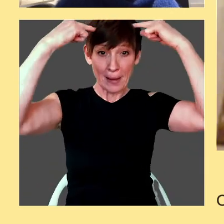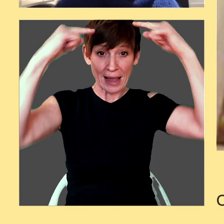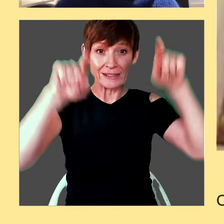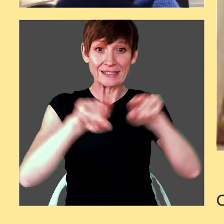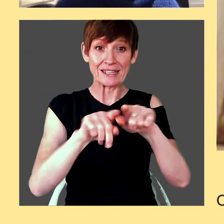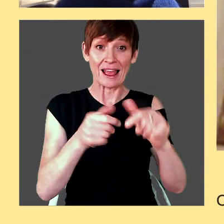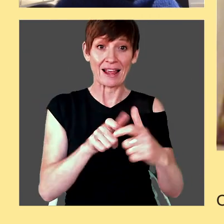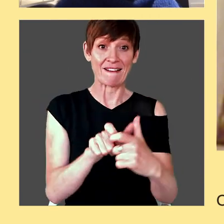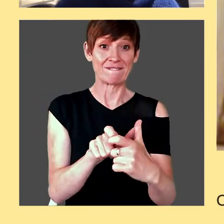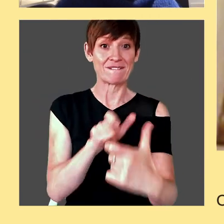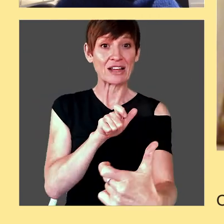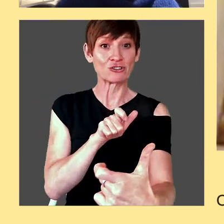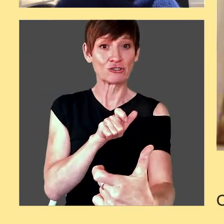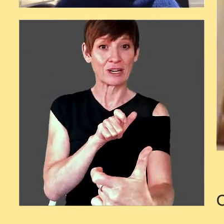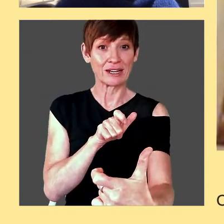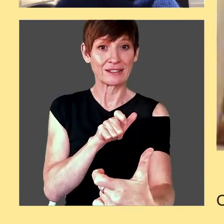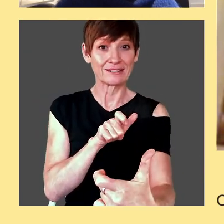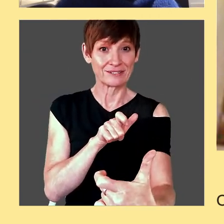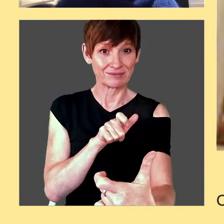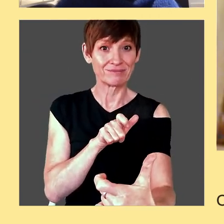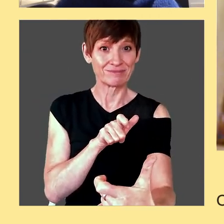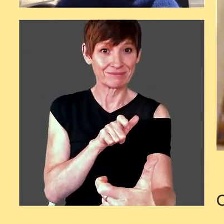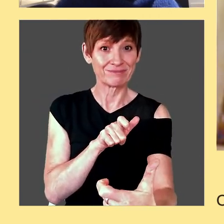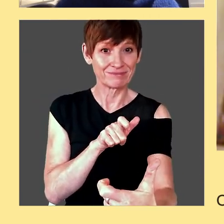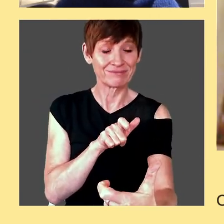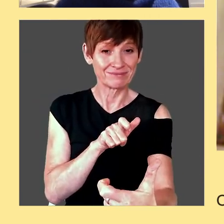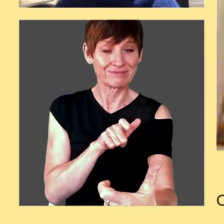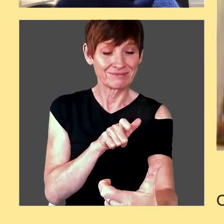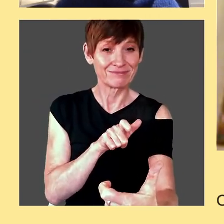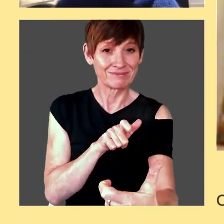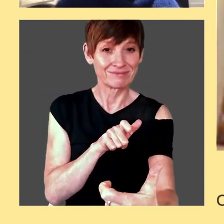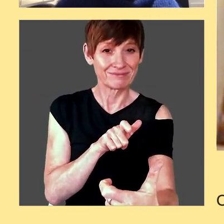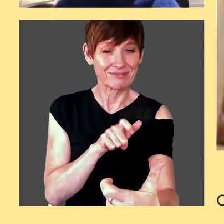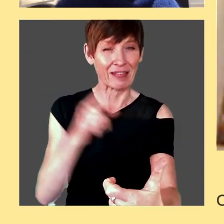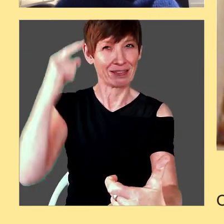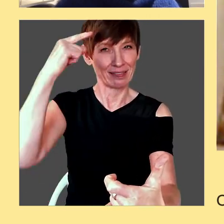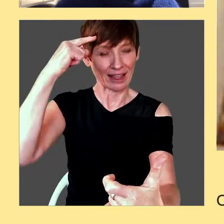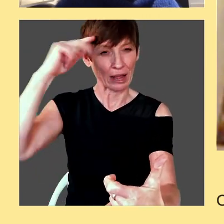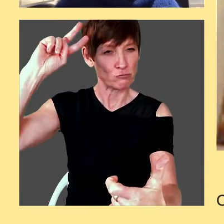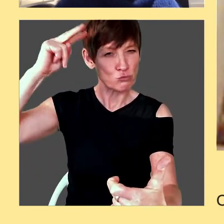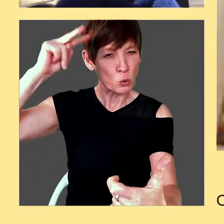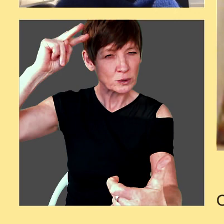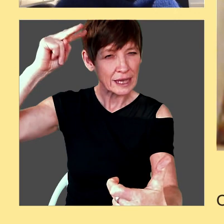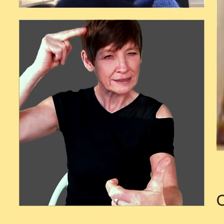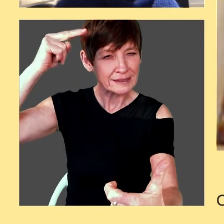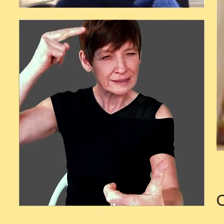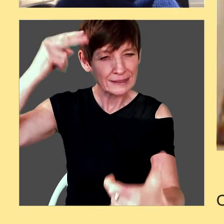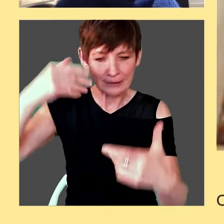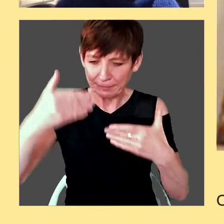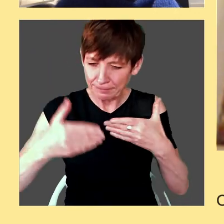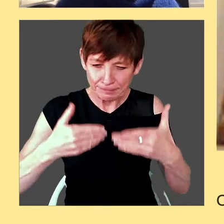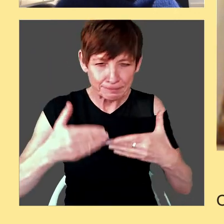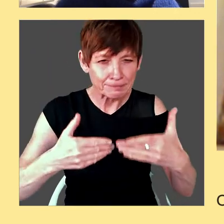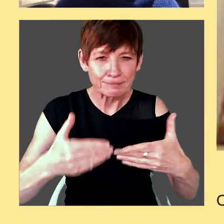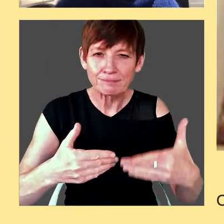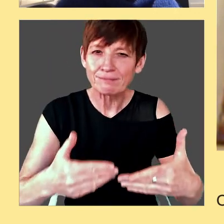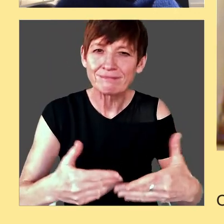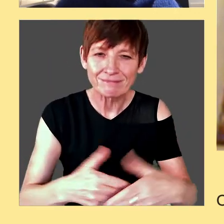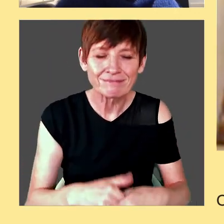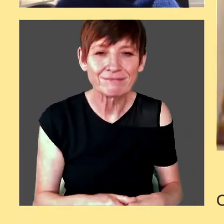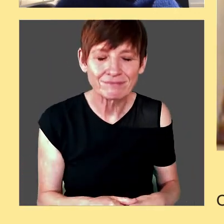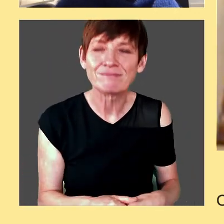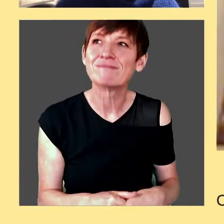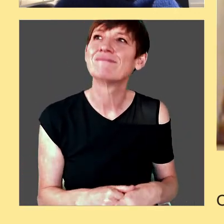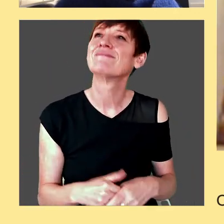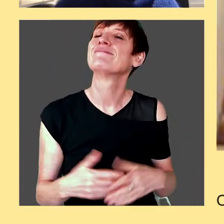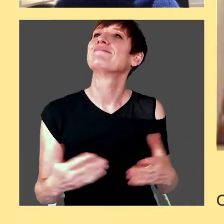give them feed, and then it's process this feed and give you a feedback. You know, it's a kind